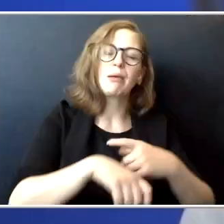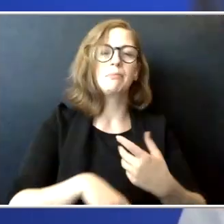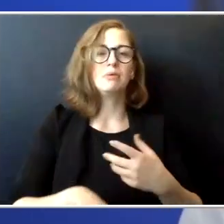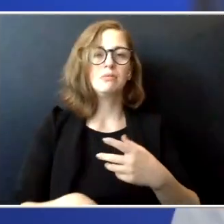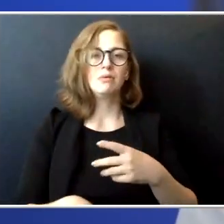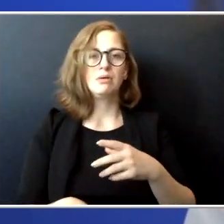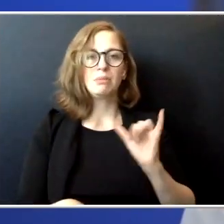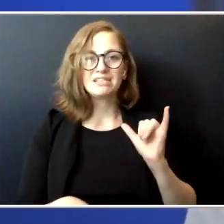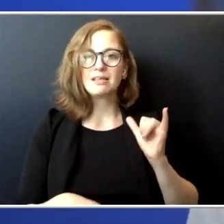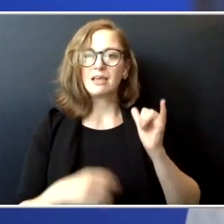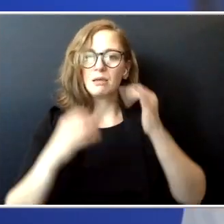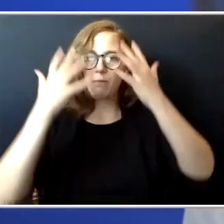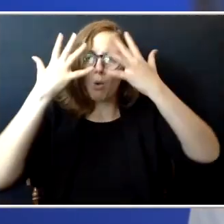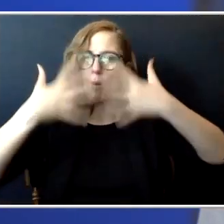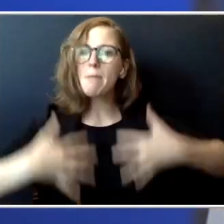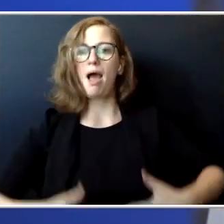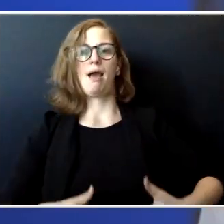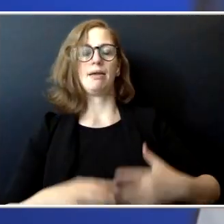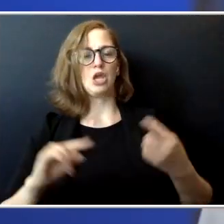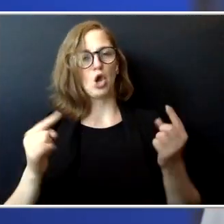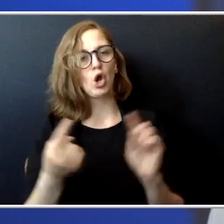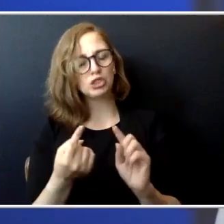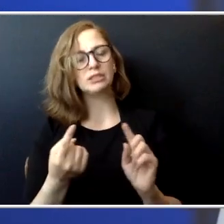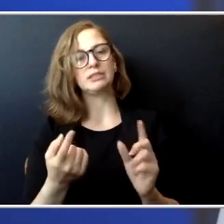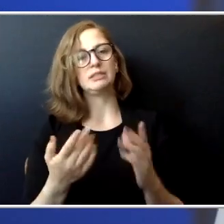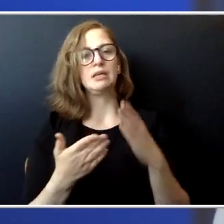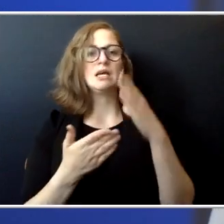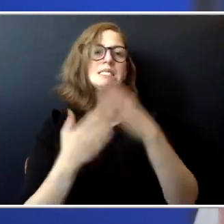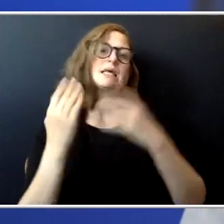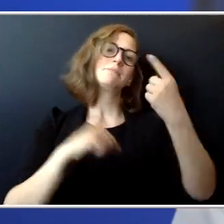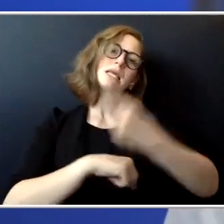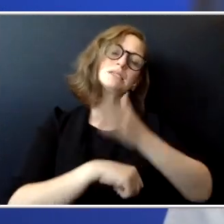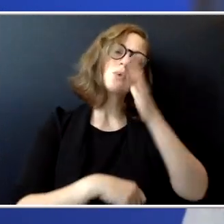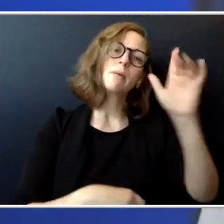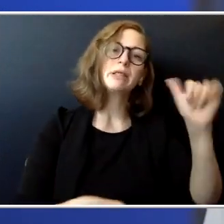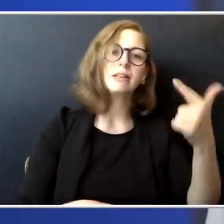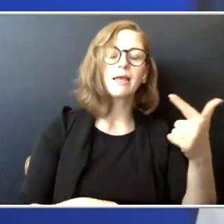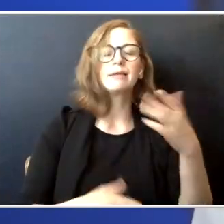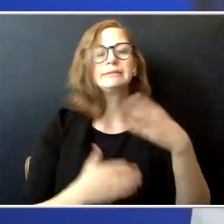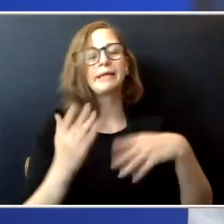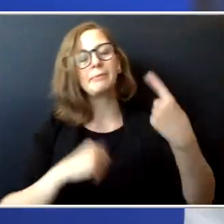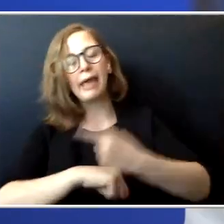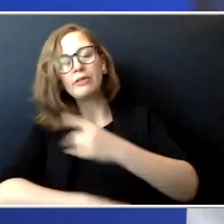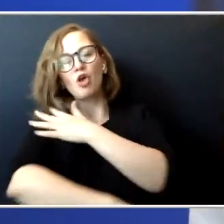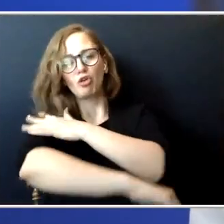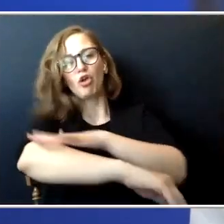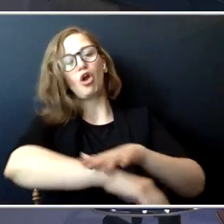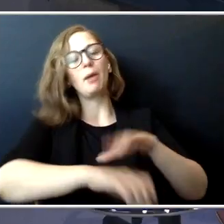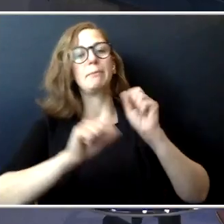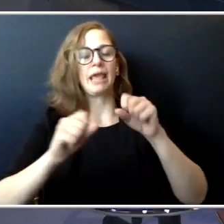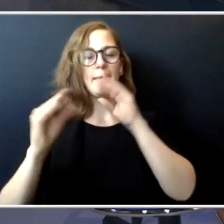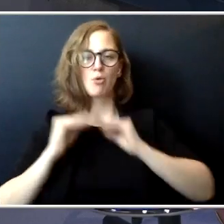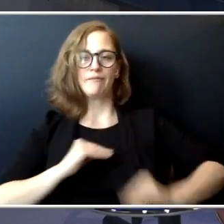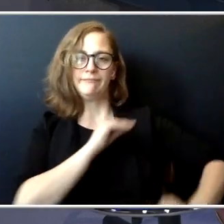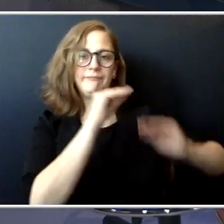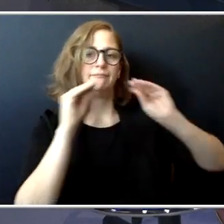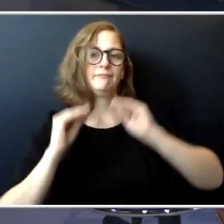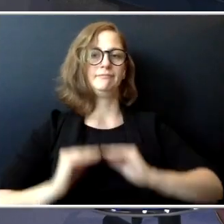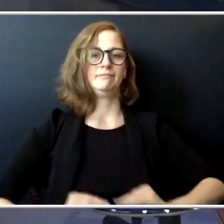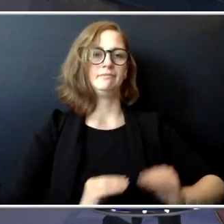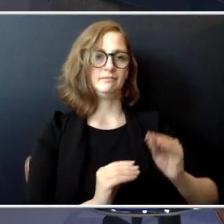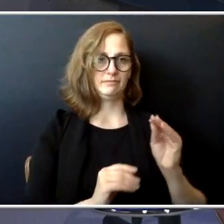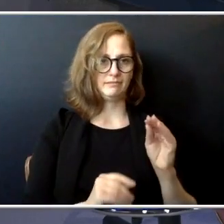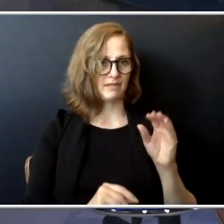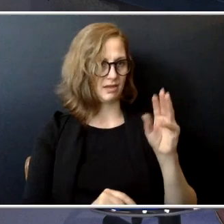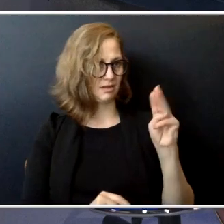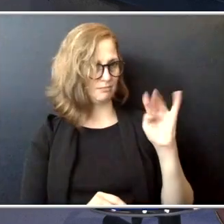all over my body. Some days it'll be your legs, some days it'll be your arms, but it can move all over. Yes, it can. And that's what Michelle described Yes. at the